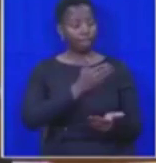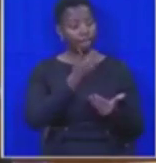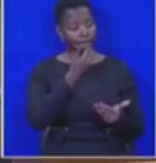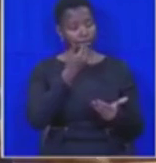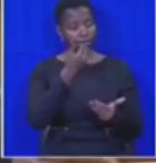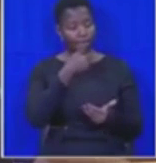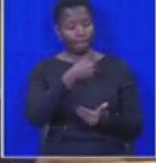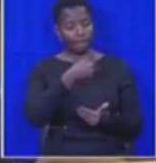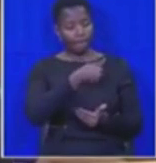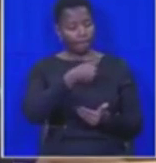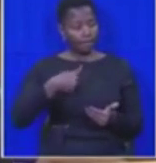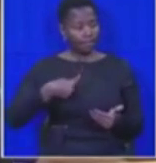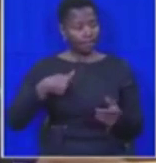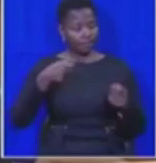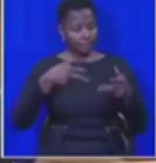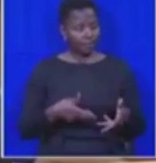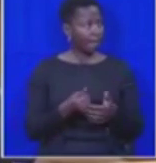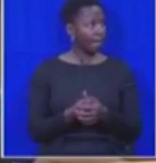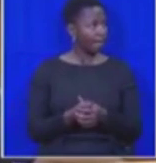Honorable Speaker.